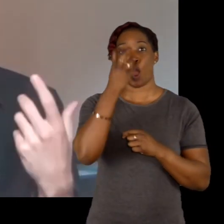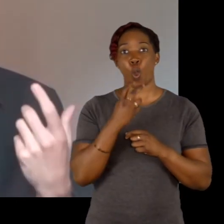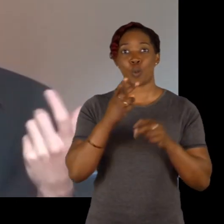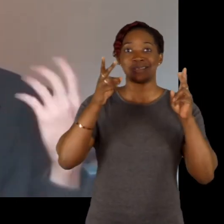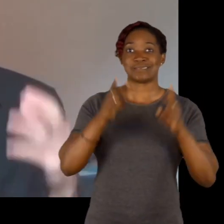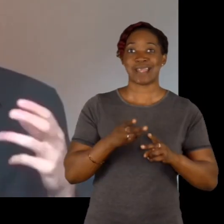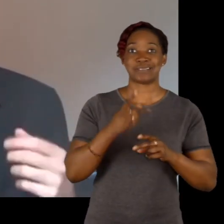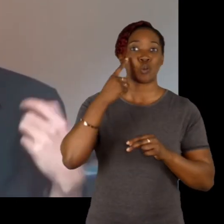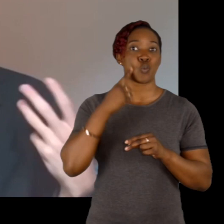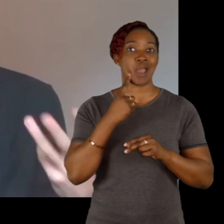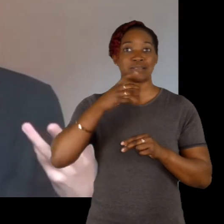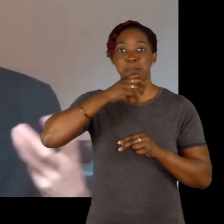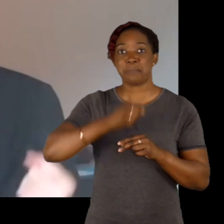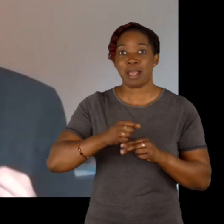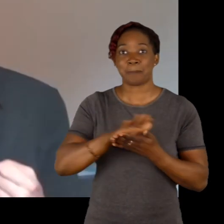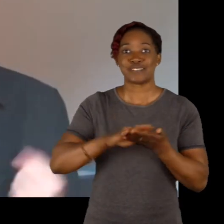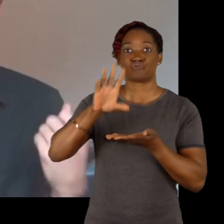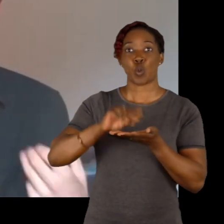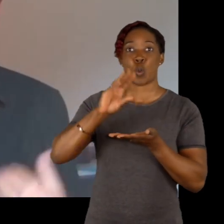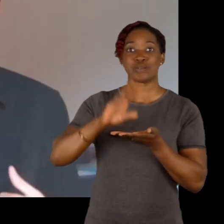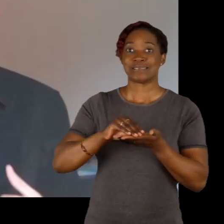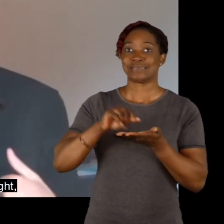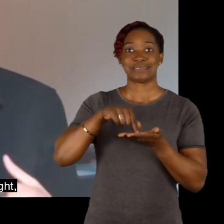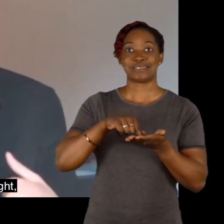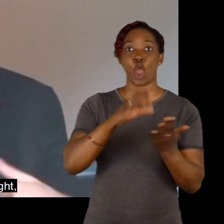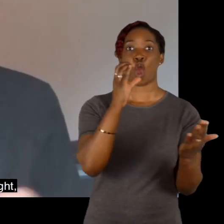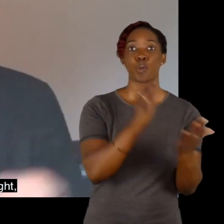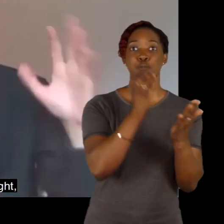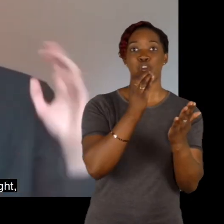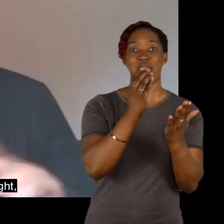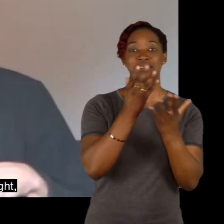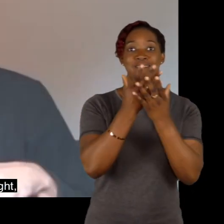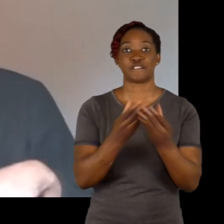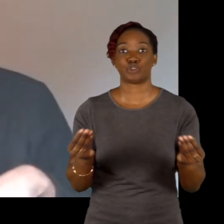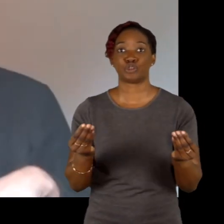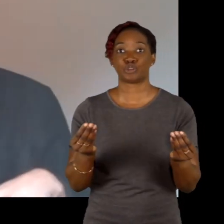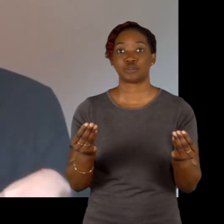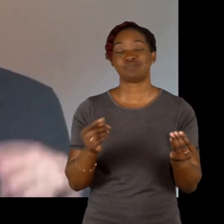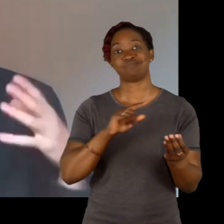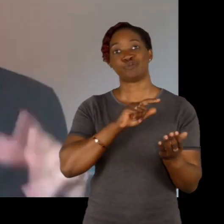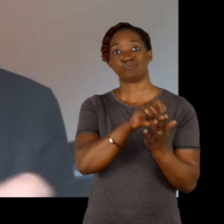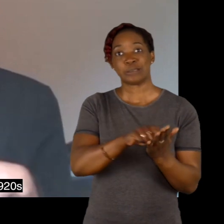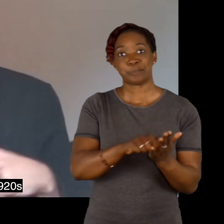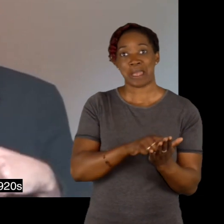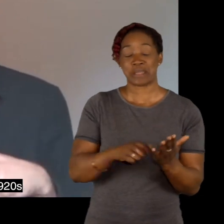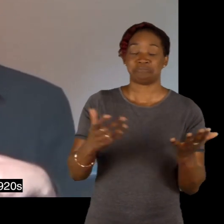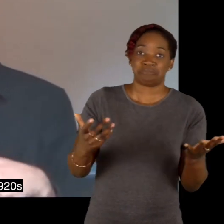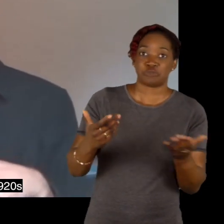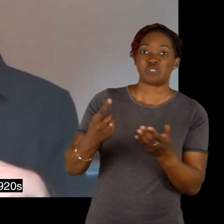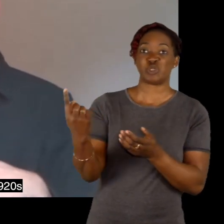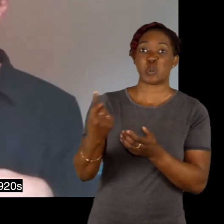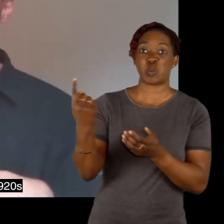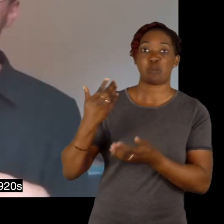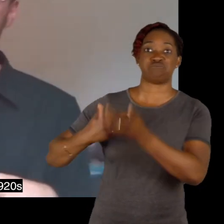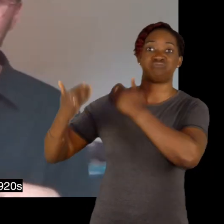call the old dead white male, which is recordings which have gone out of copyright as their term has expired, often written